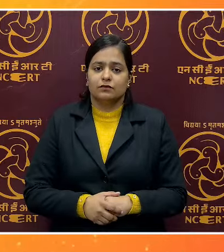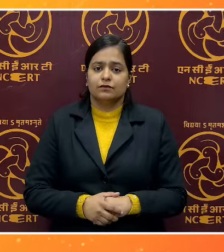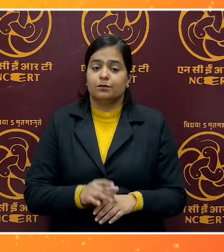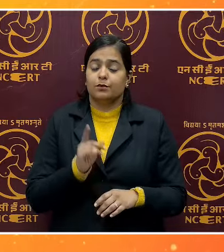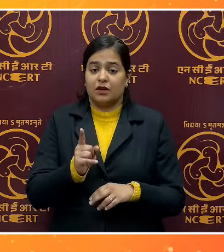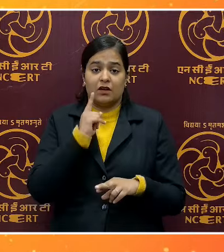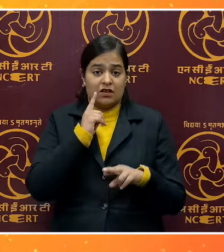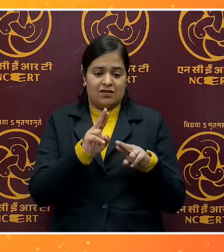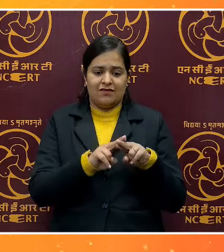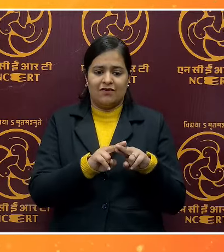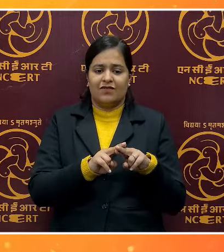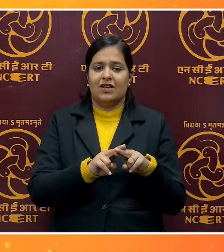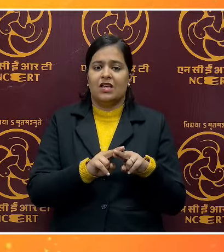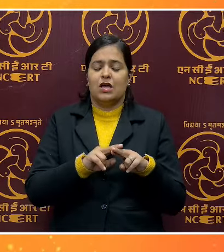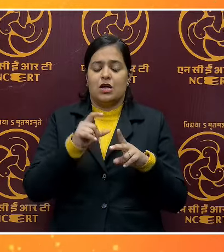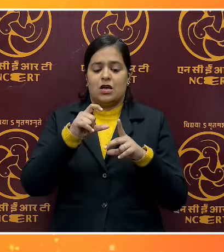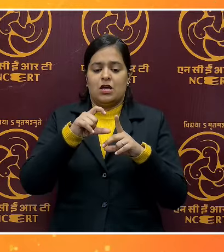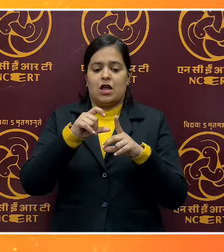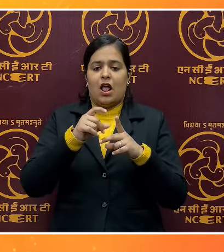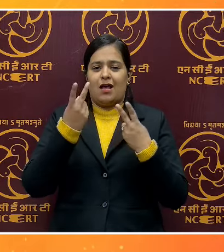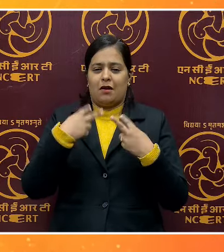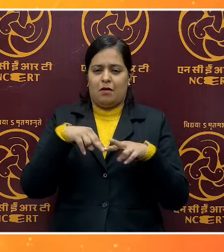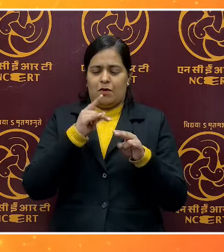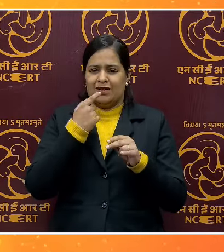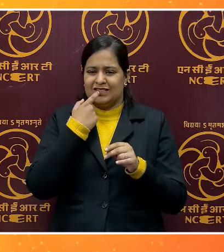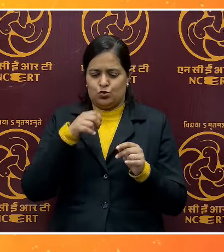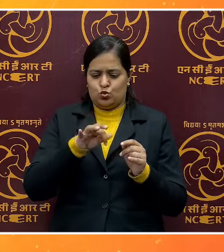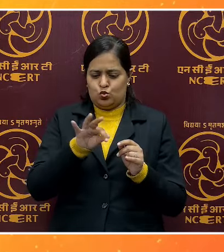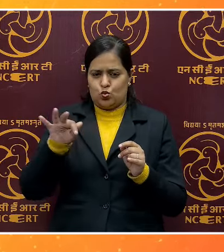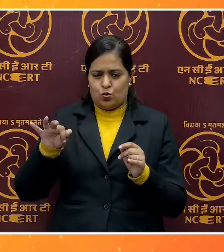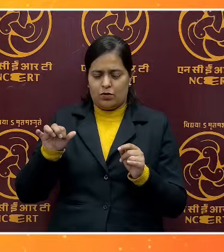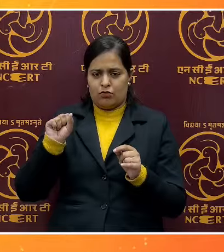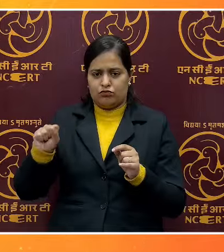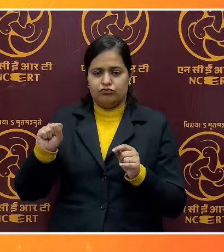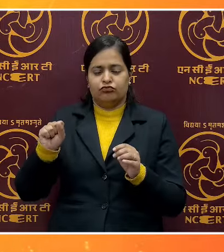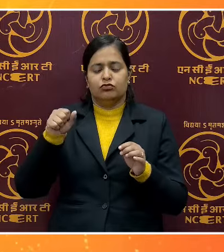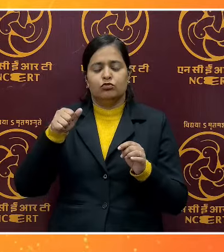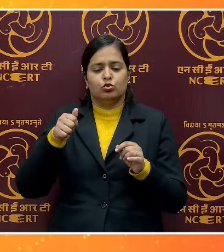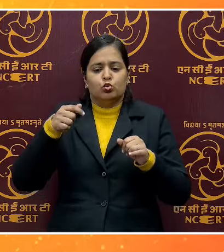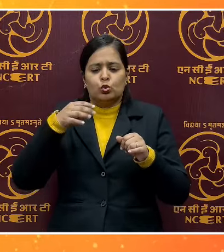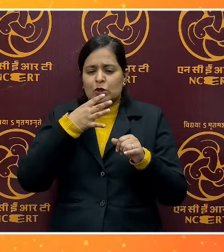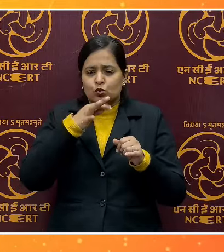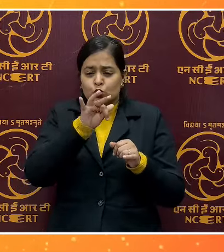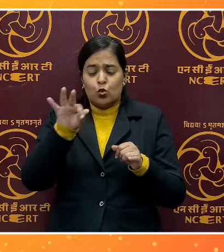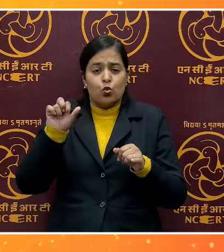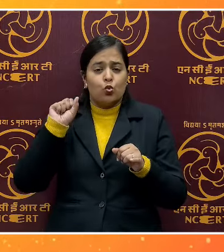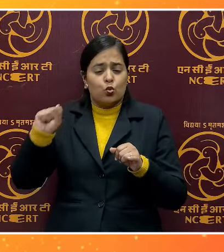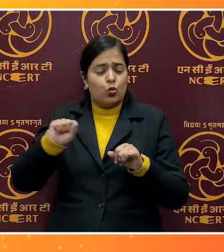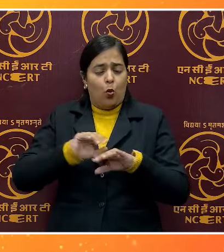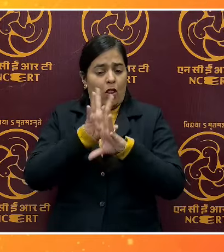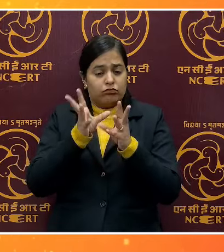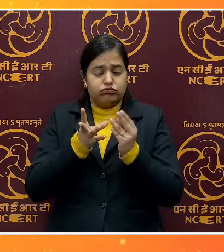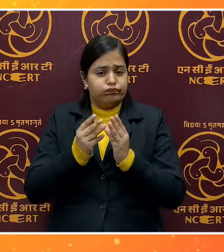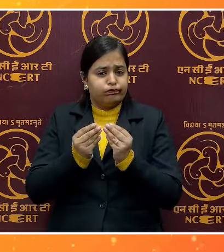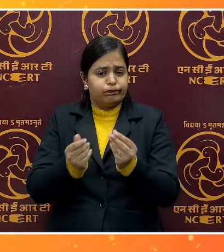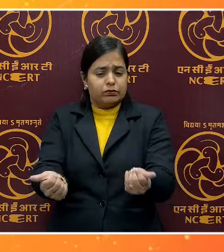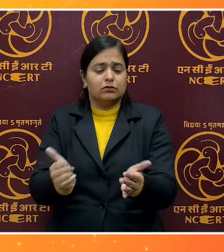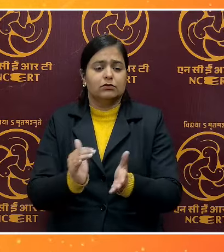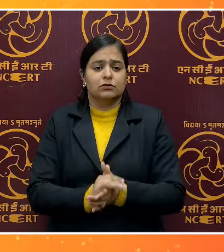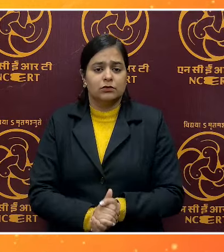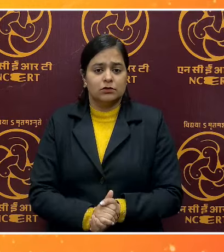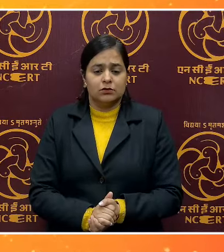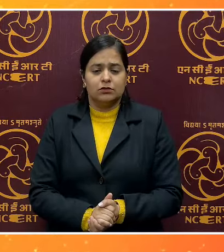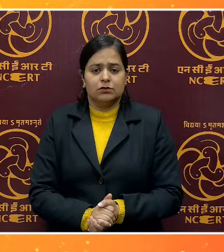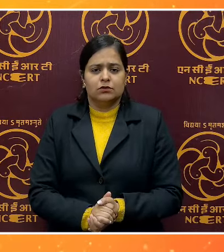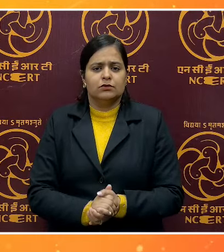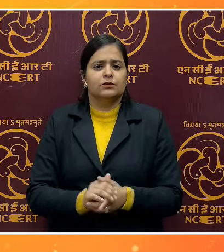But in case of double salt, we can talk, they lose their identity in dissolved state. Coordination compound, they do not lose their identity, as